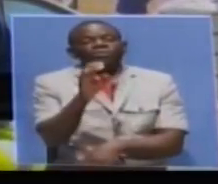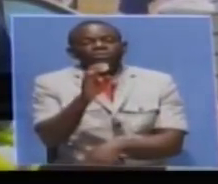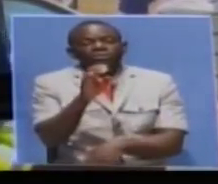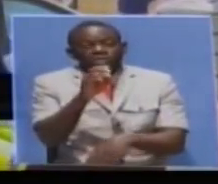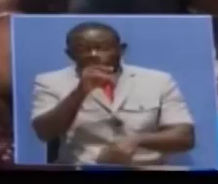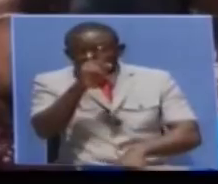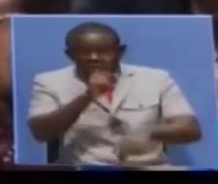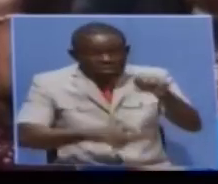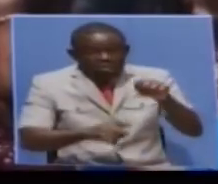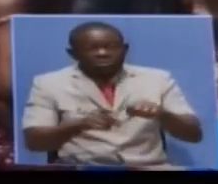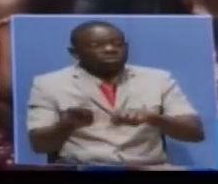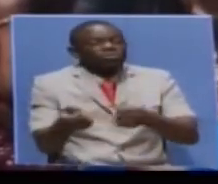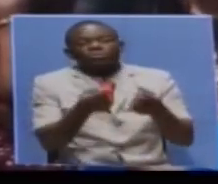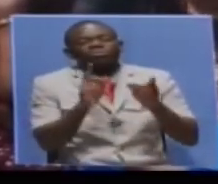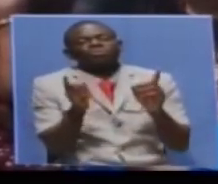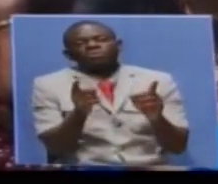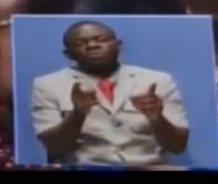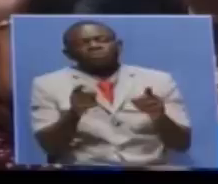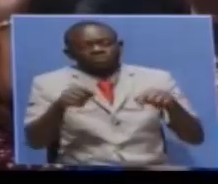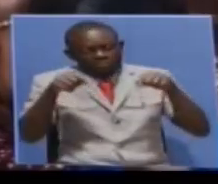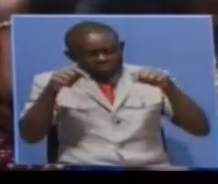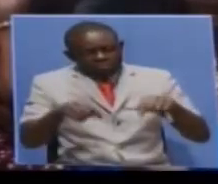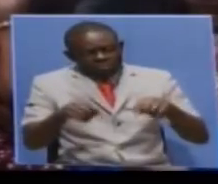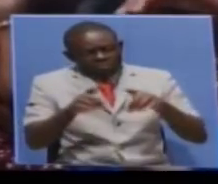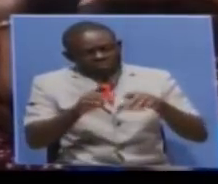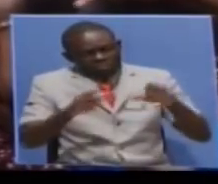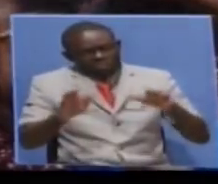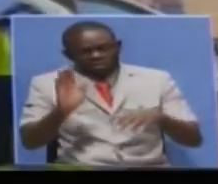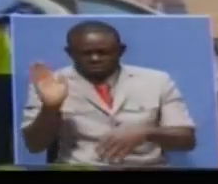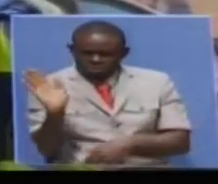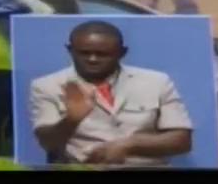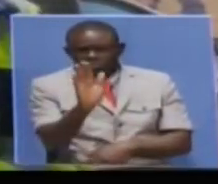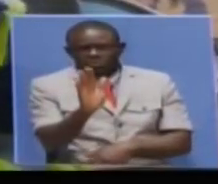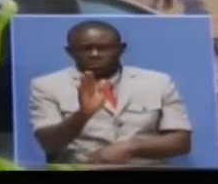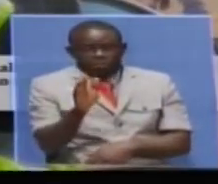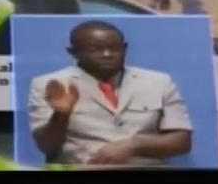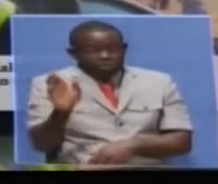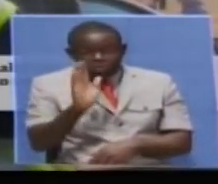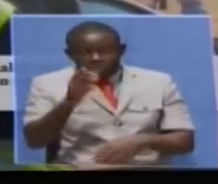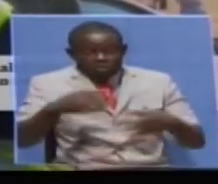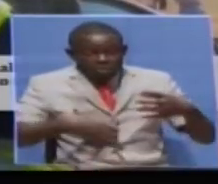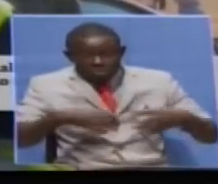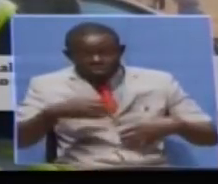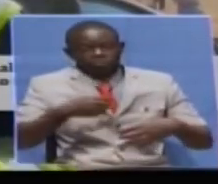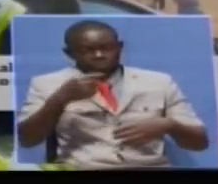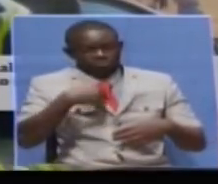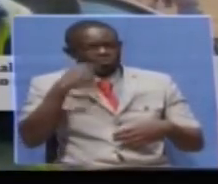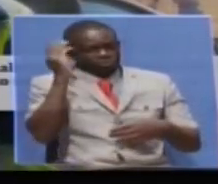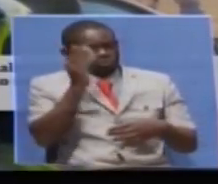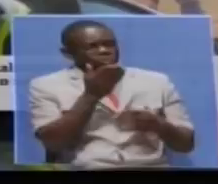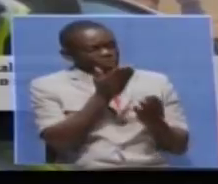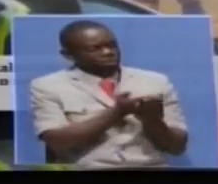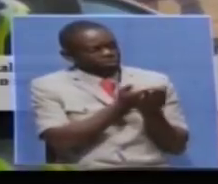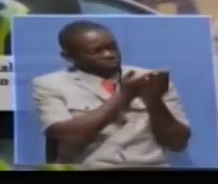ishalo umushiri wenu ain. So iridi ashiri yenu I'll take it to parliament ain. Number 1 kungande amafunde. Number